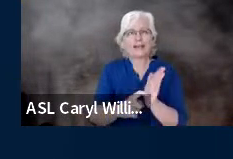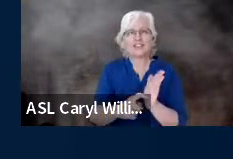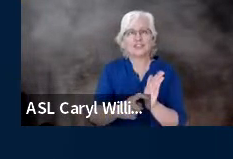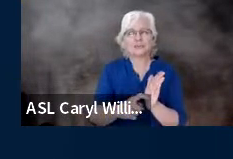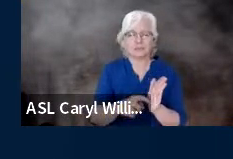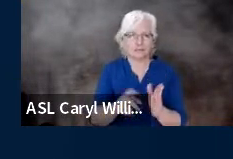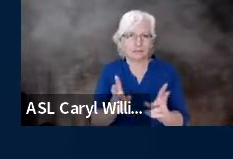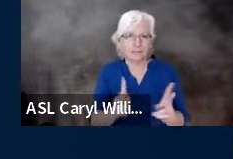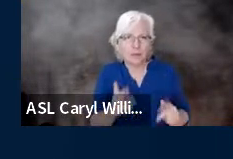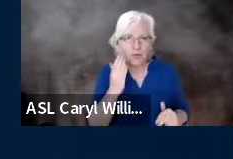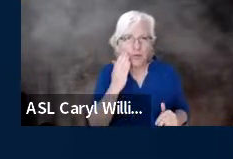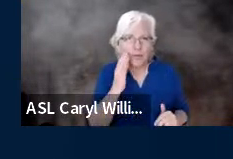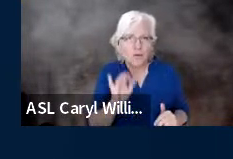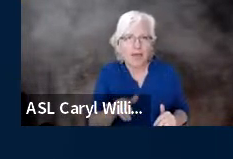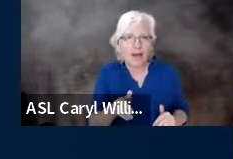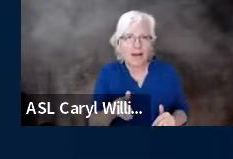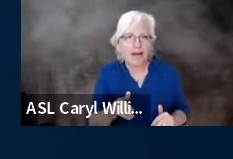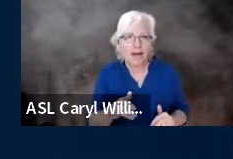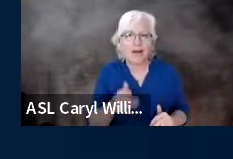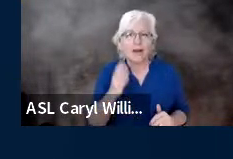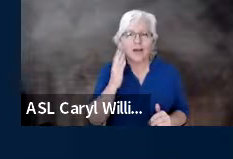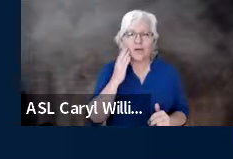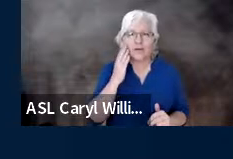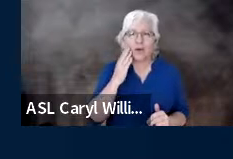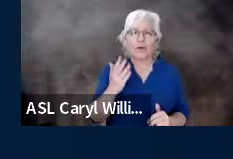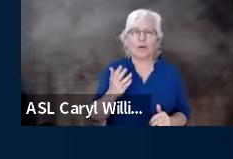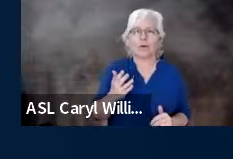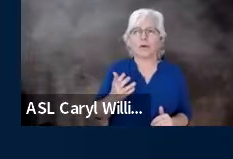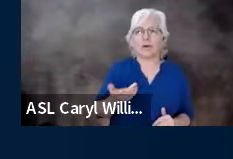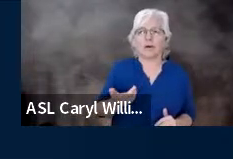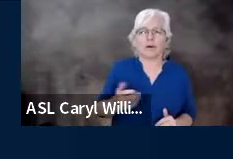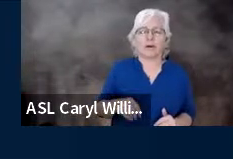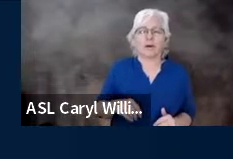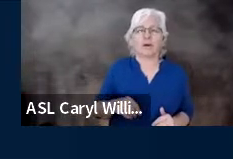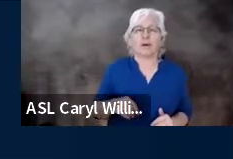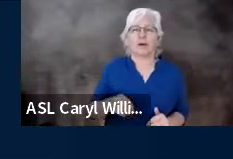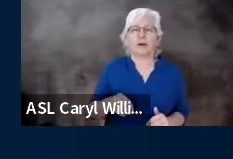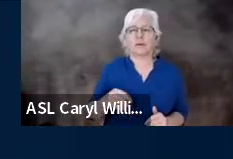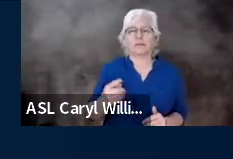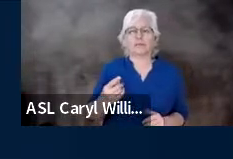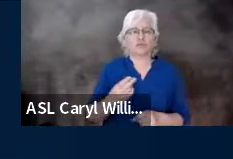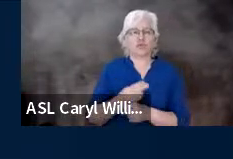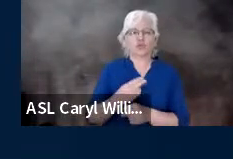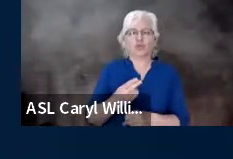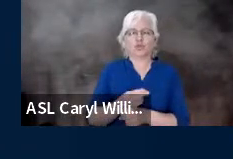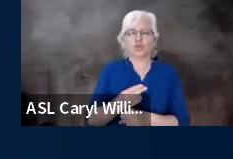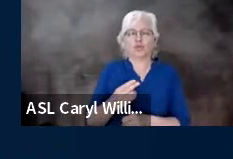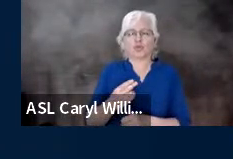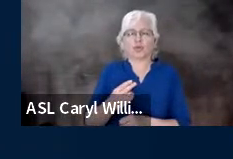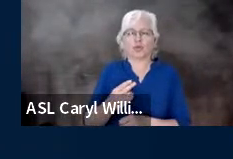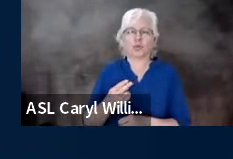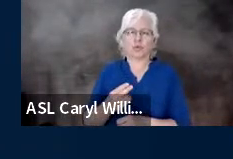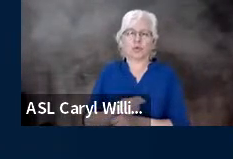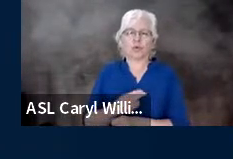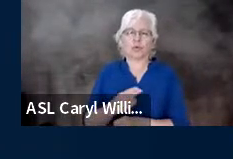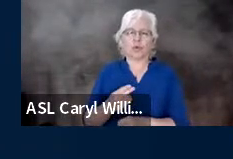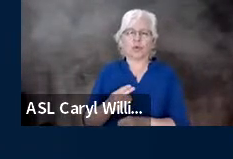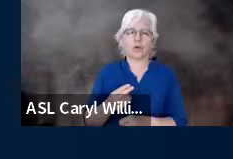with it in using a phone or some other system like that. And